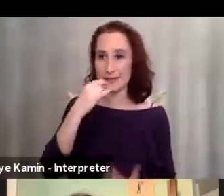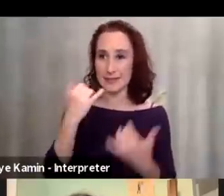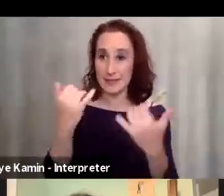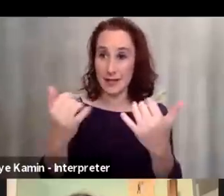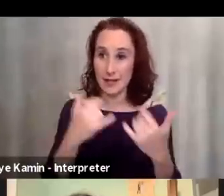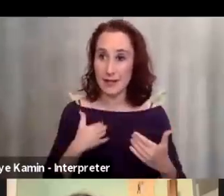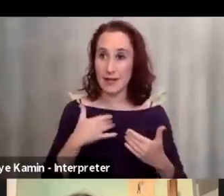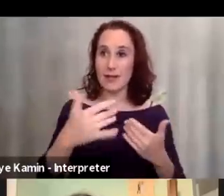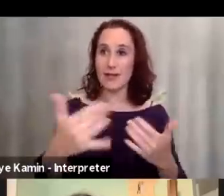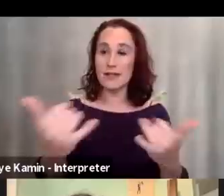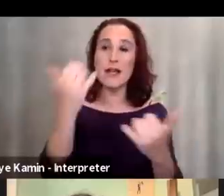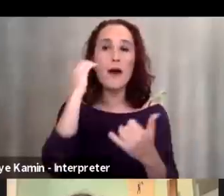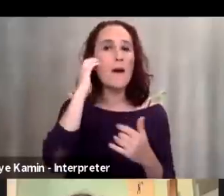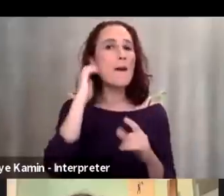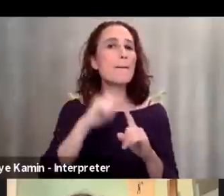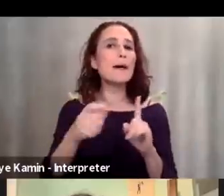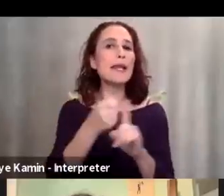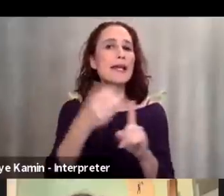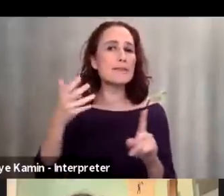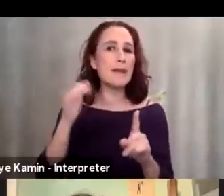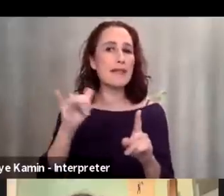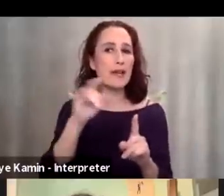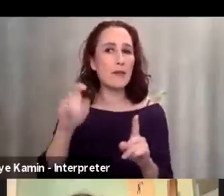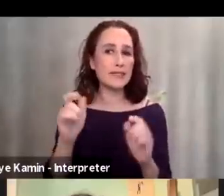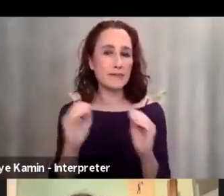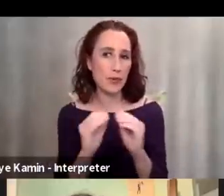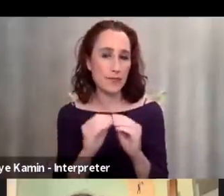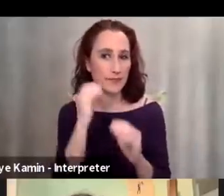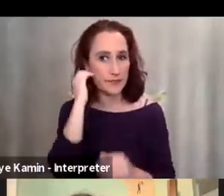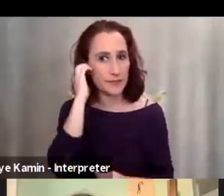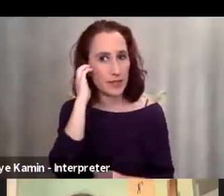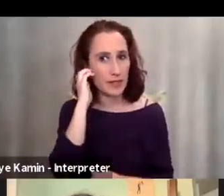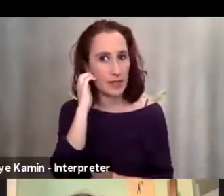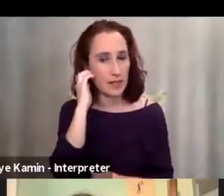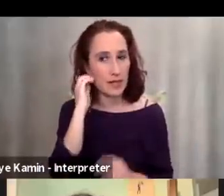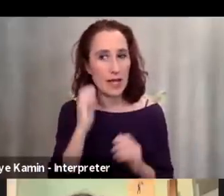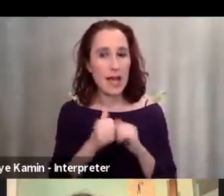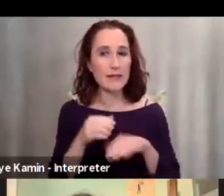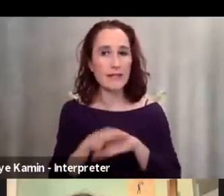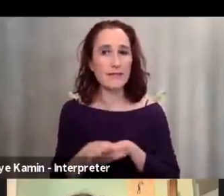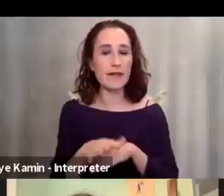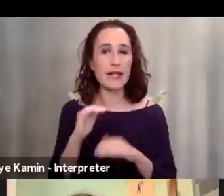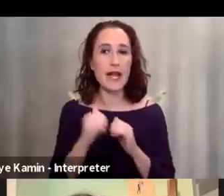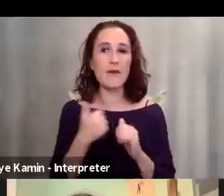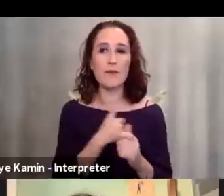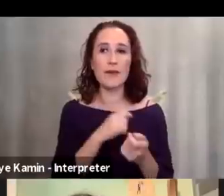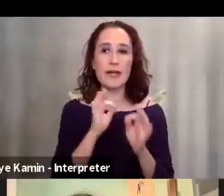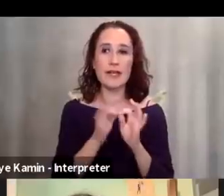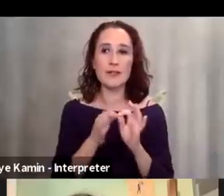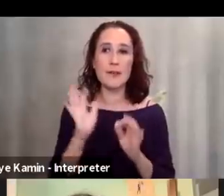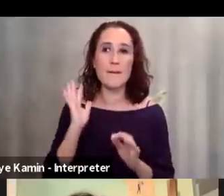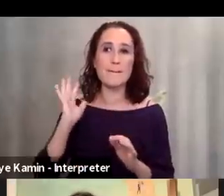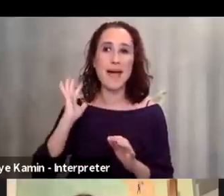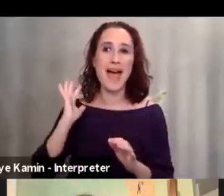to extend that question a little further and ask, how does that affect the way we interpret the classics of the